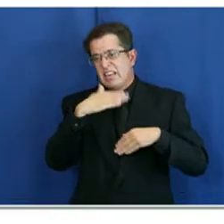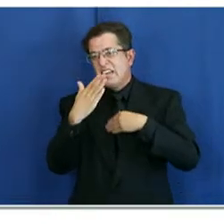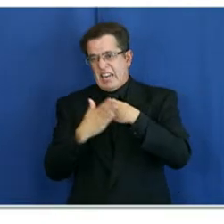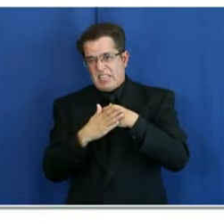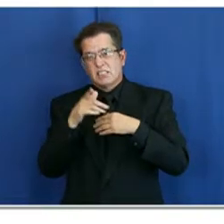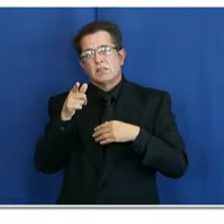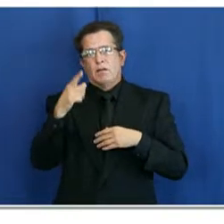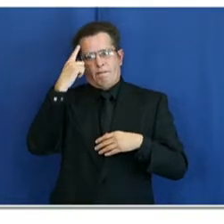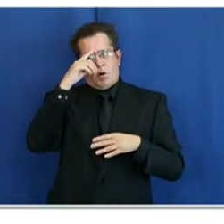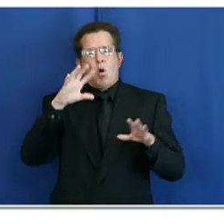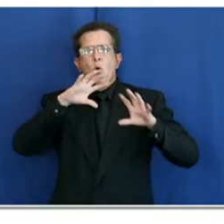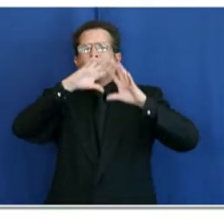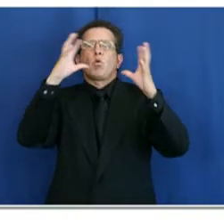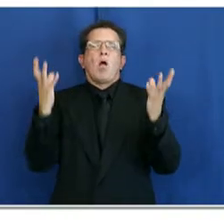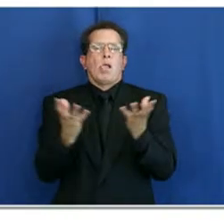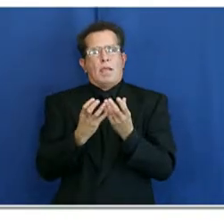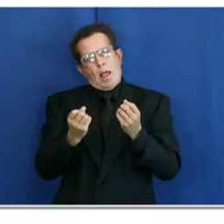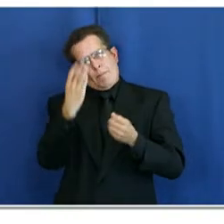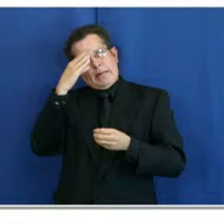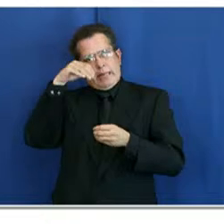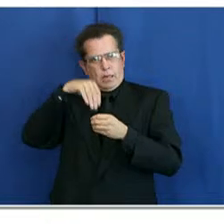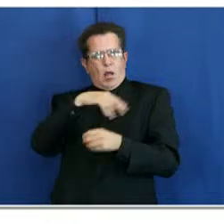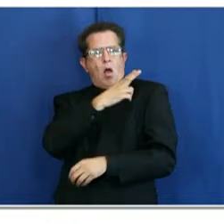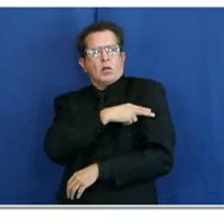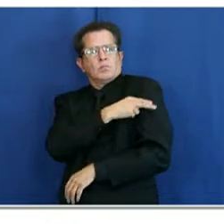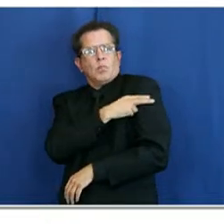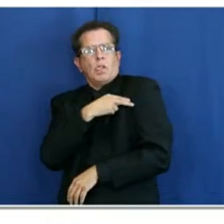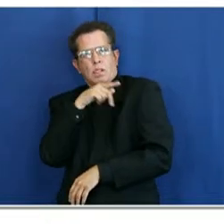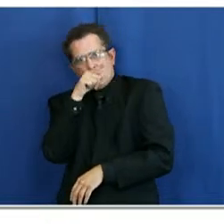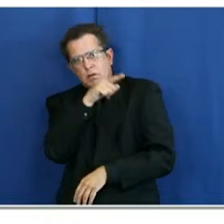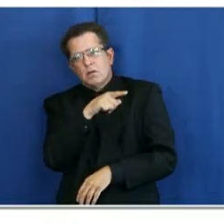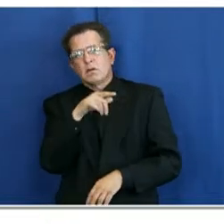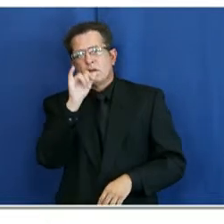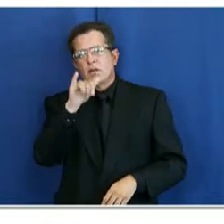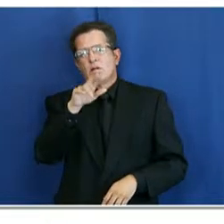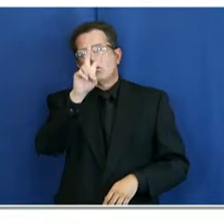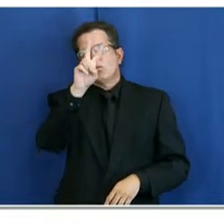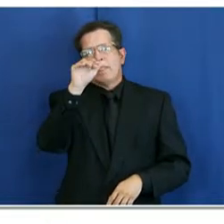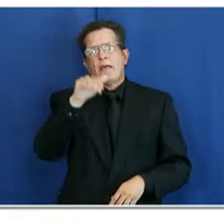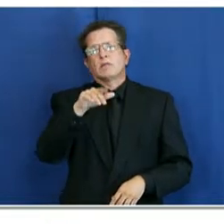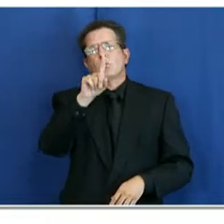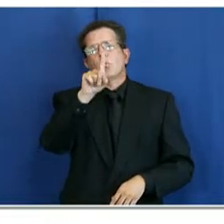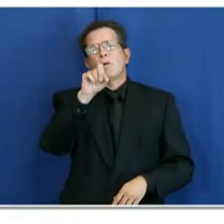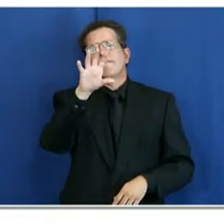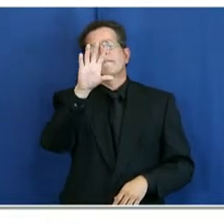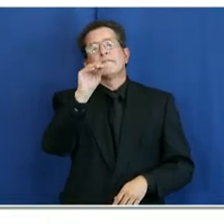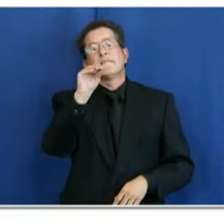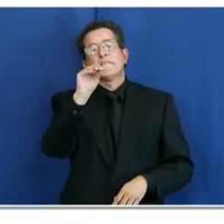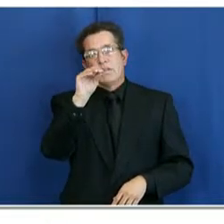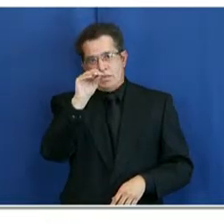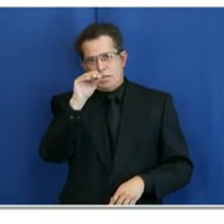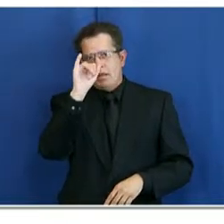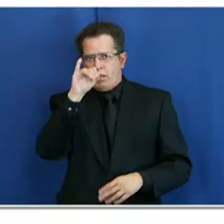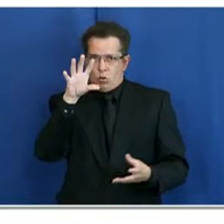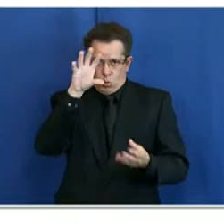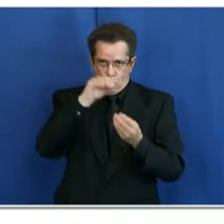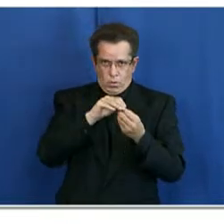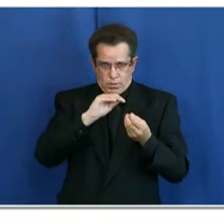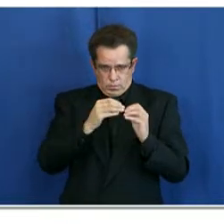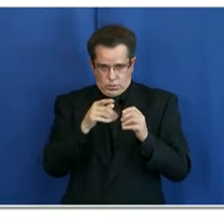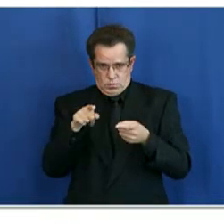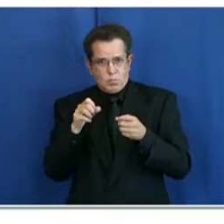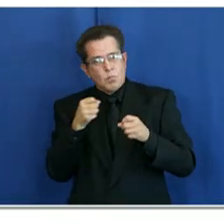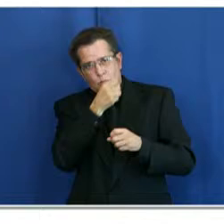overall hospitalization. The majority, or 71%, which is 2,150 of the total number of